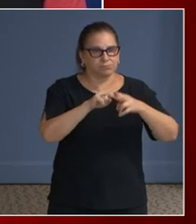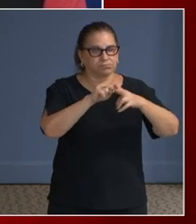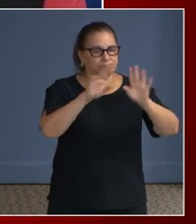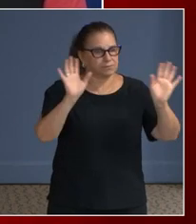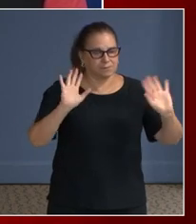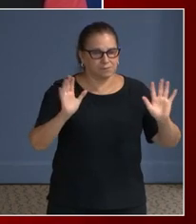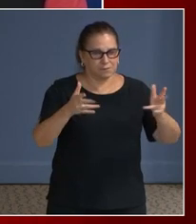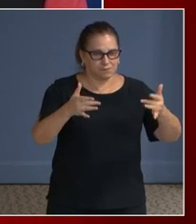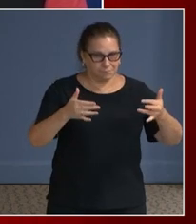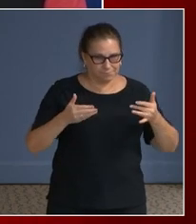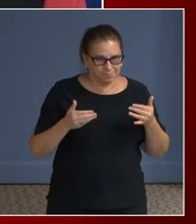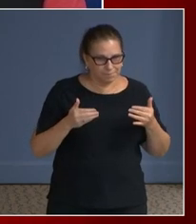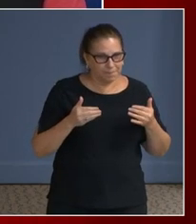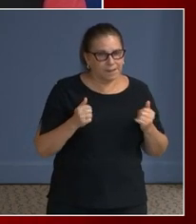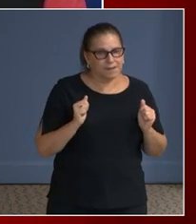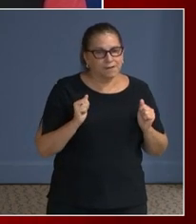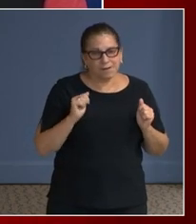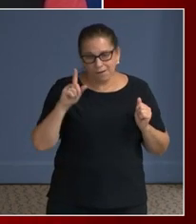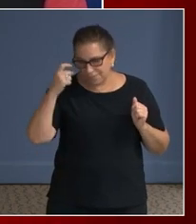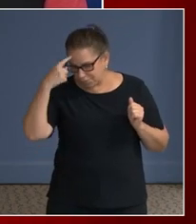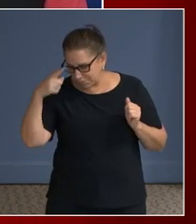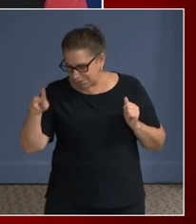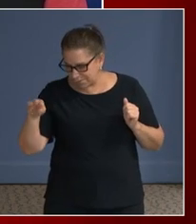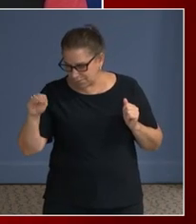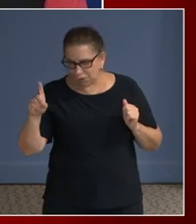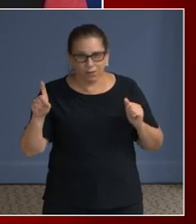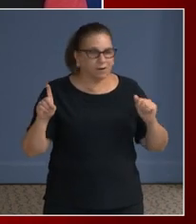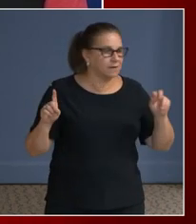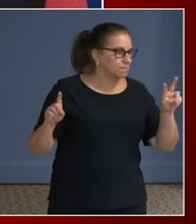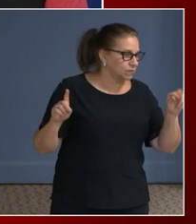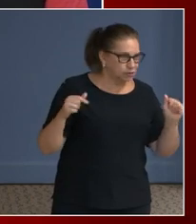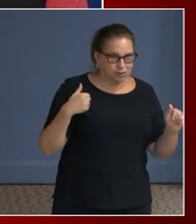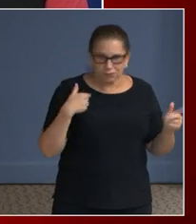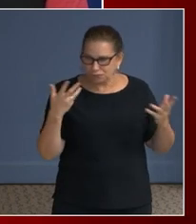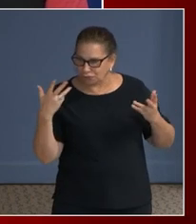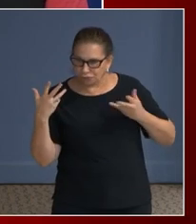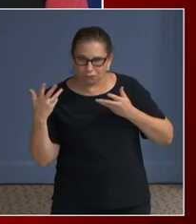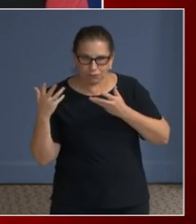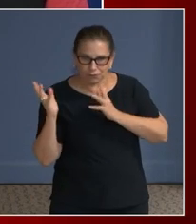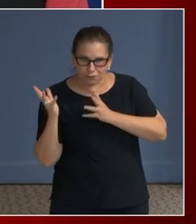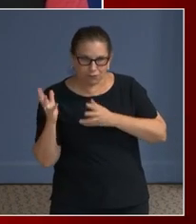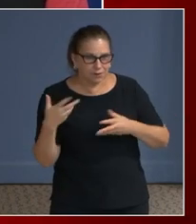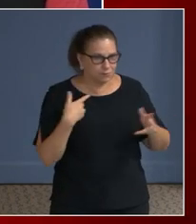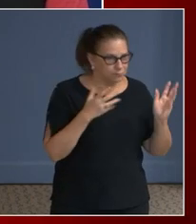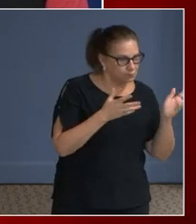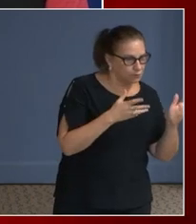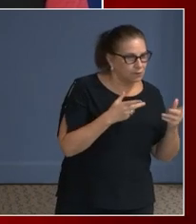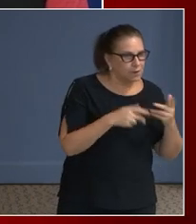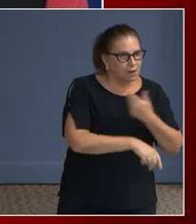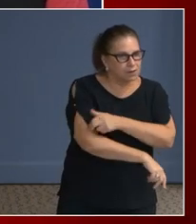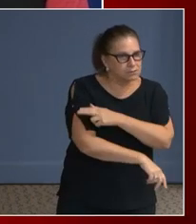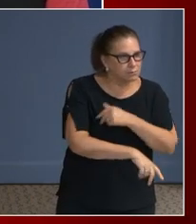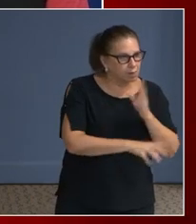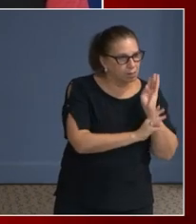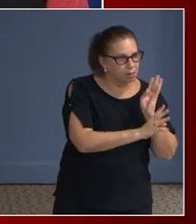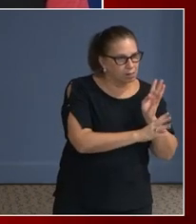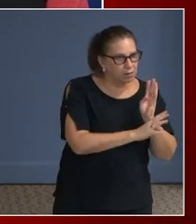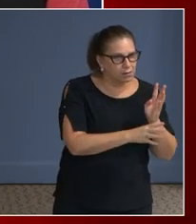counts per se, incidents, hospitalizations, or deaths in one particular county or